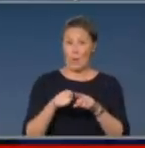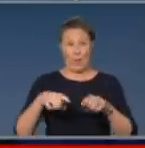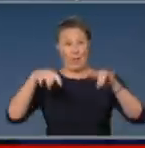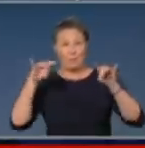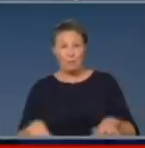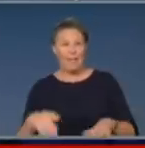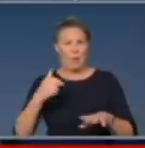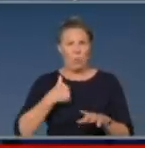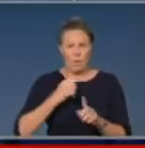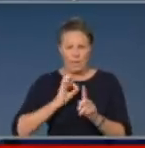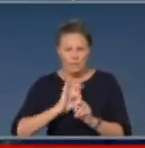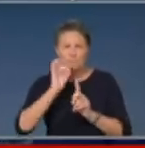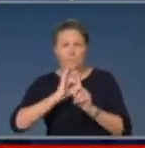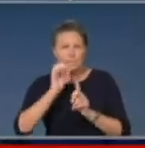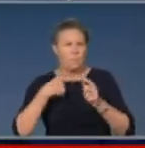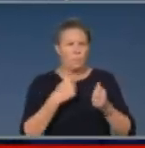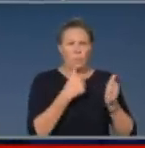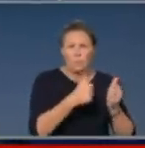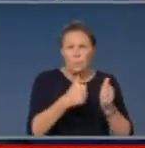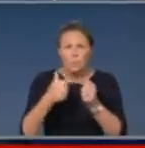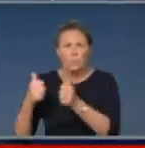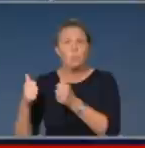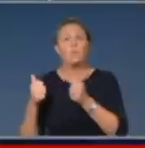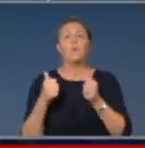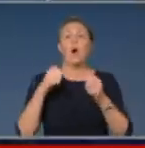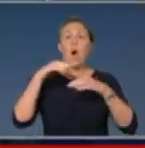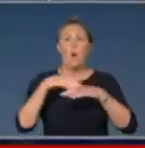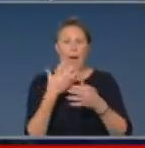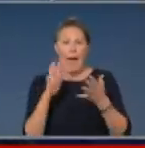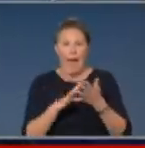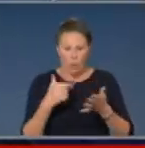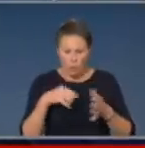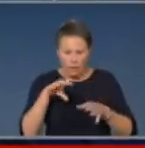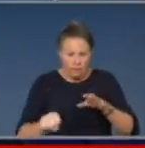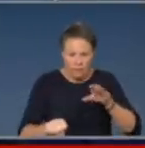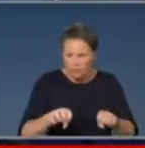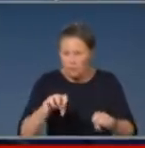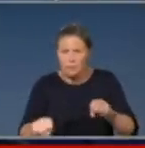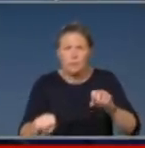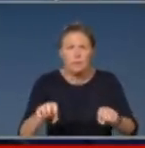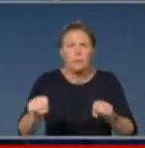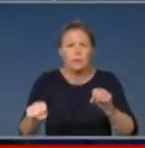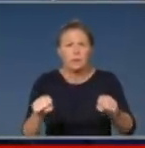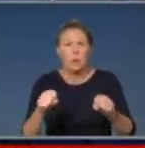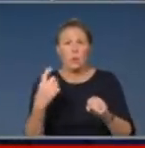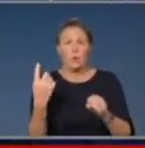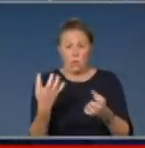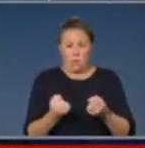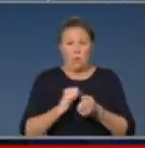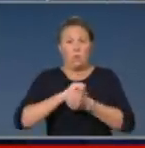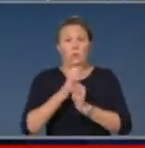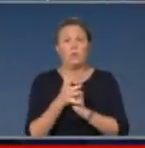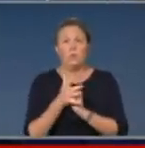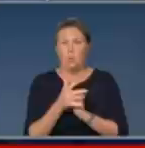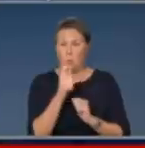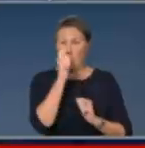the industrialising, automating our contact tracing capability. The app will soon be released. There are still some issues we're